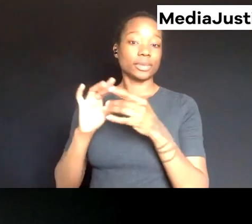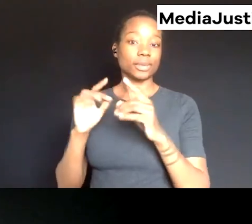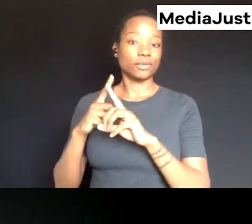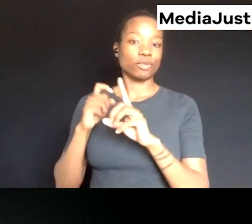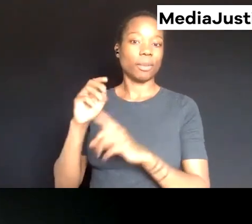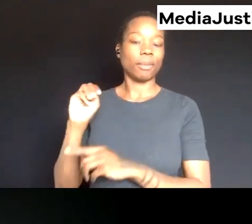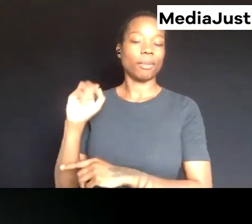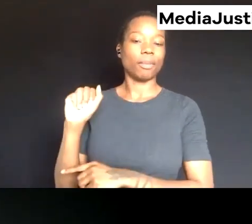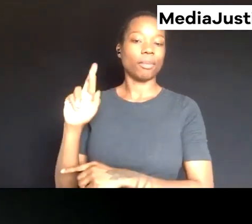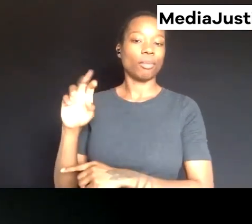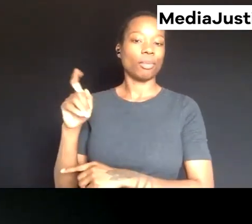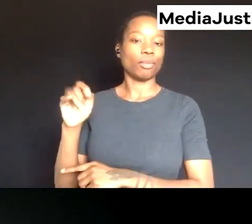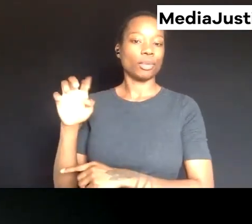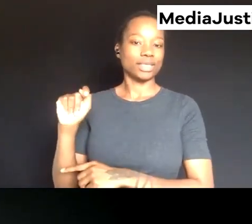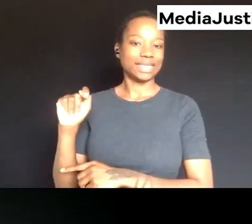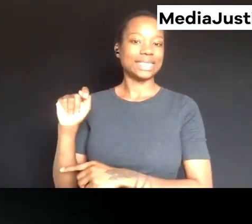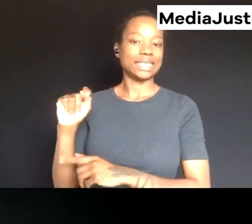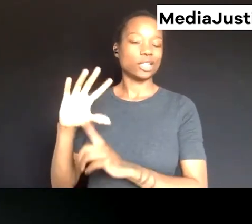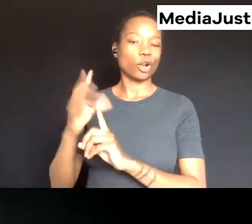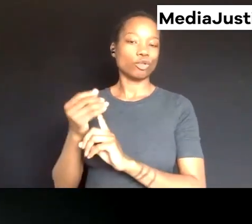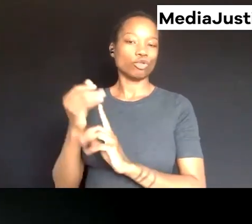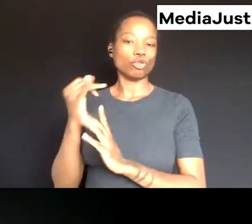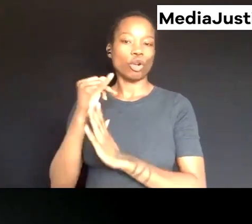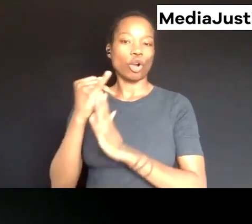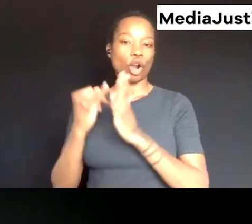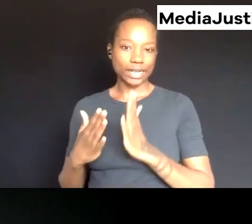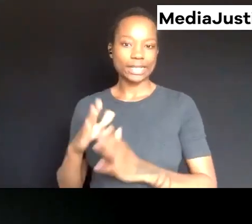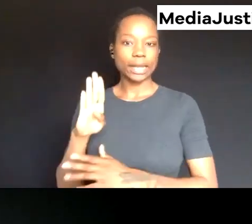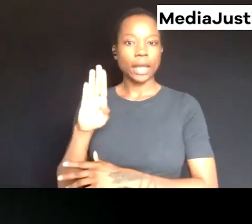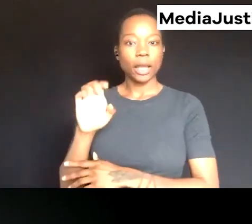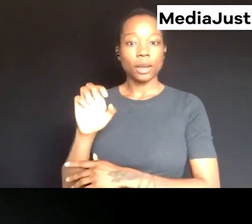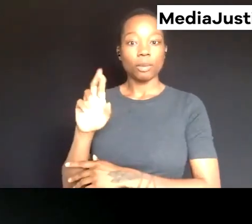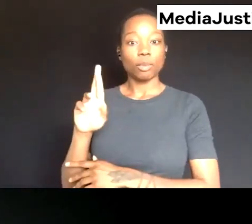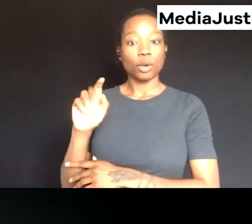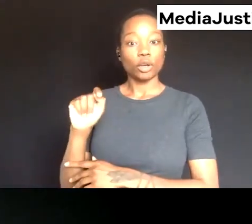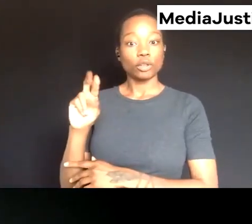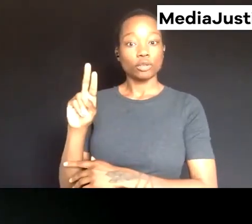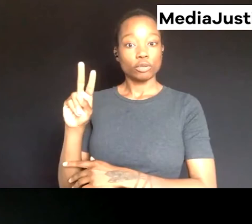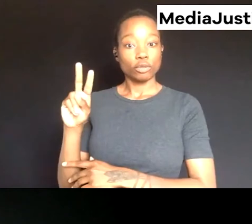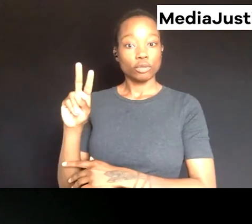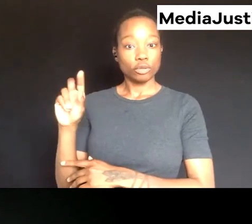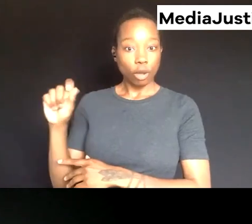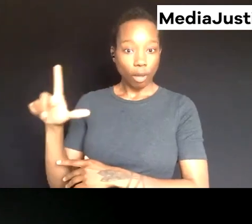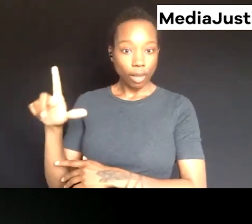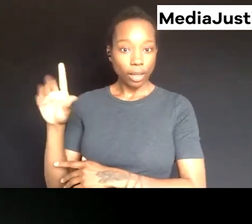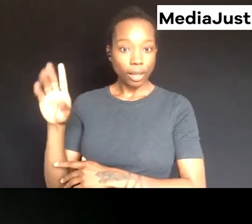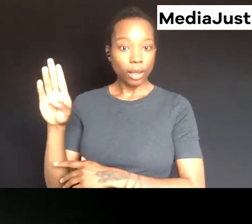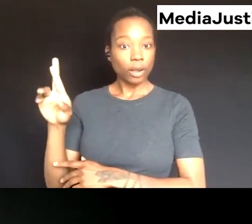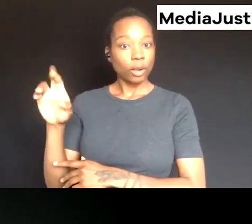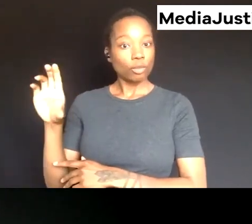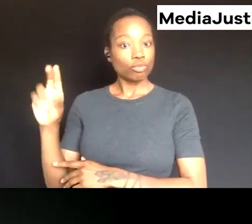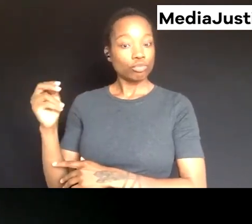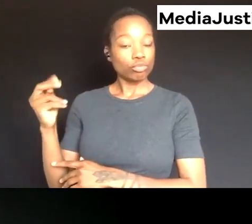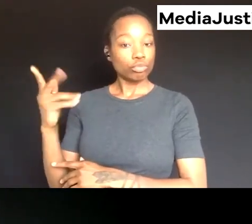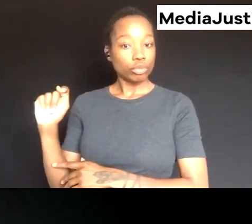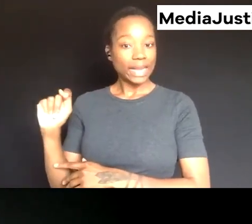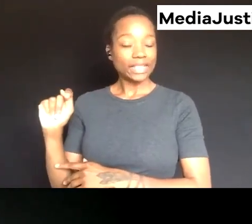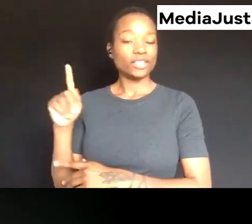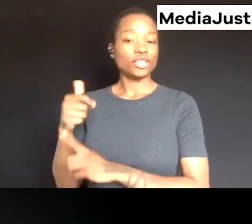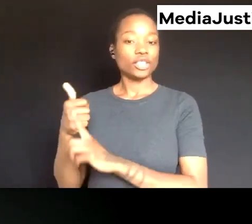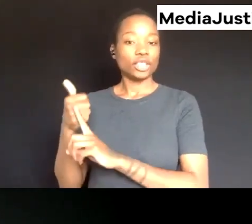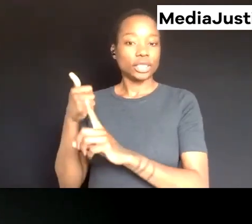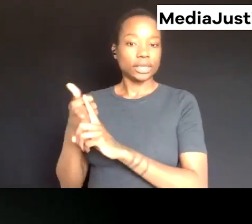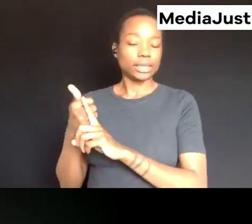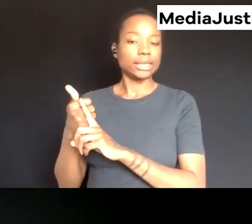cultural artist and playwright. You know, this idea in replacing in this quote, media or technology, that art is